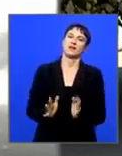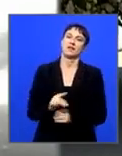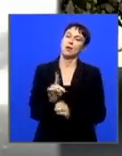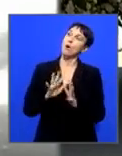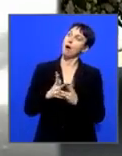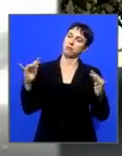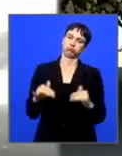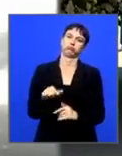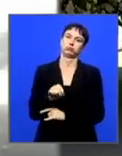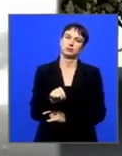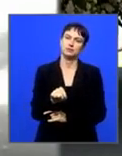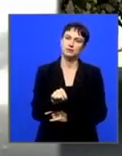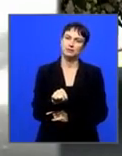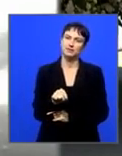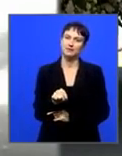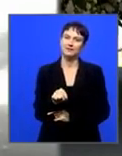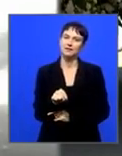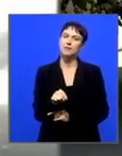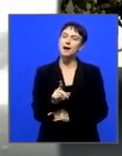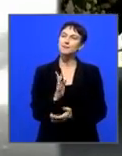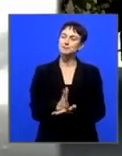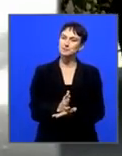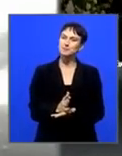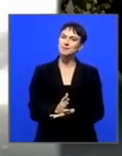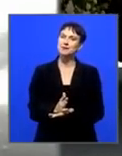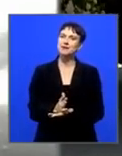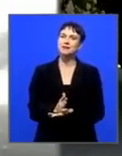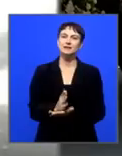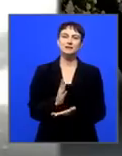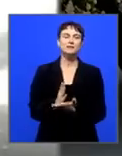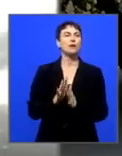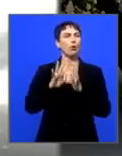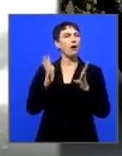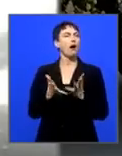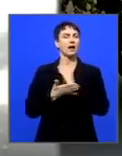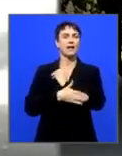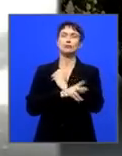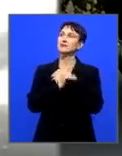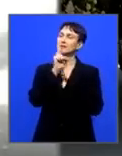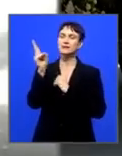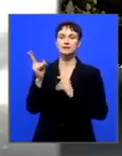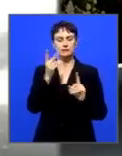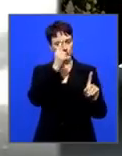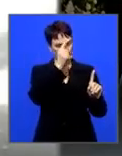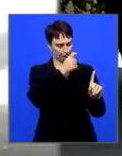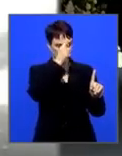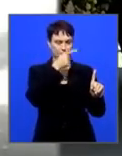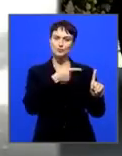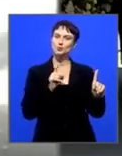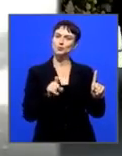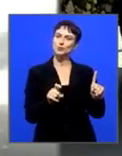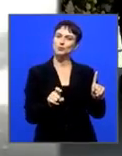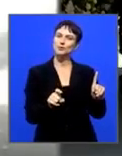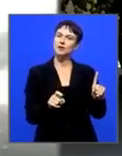over the world. And that as much as it was about that, and it was about nations of the world paying tribute to Madiba, who was